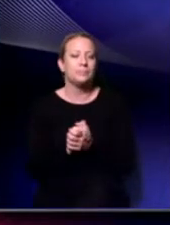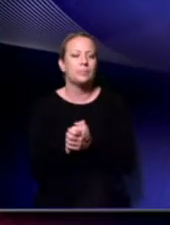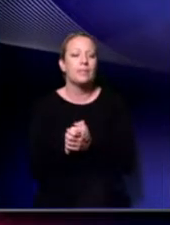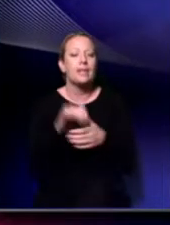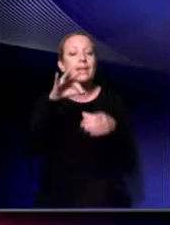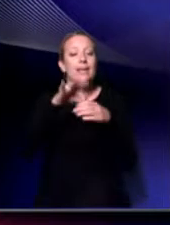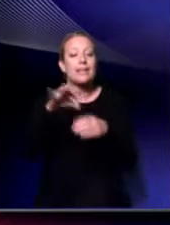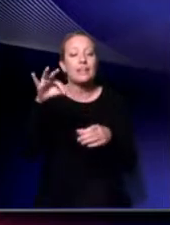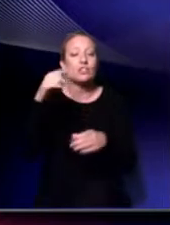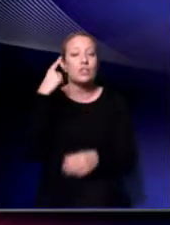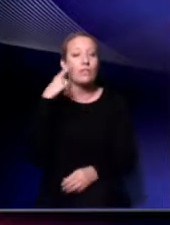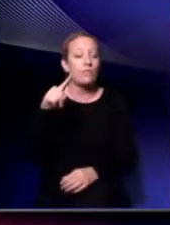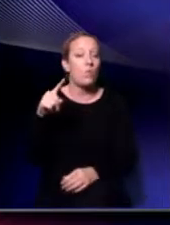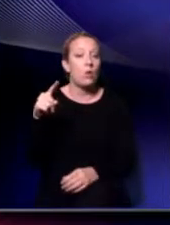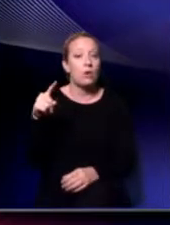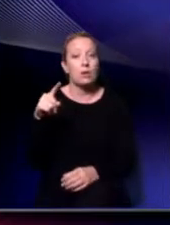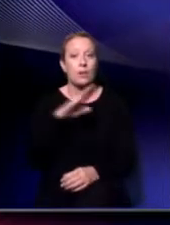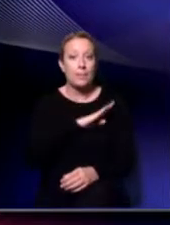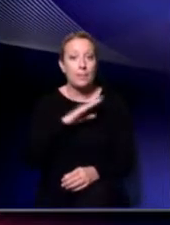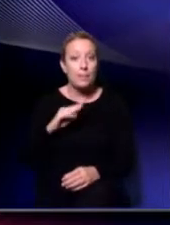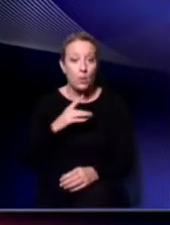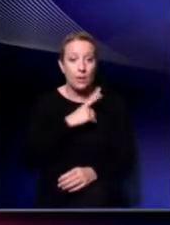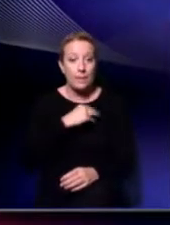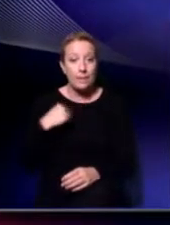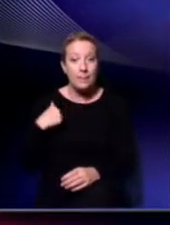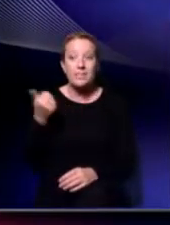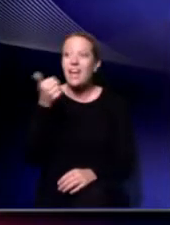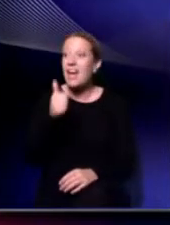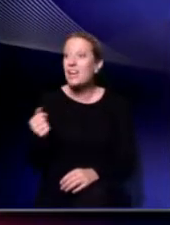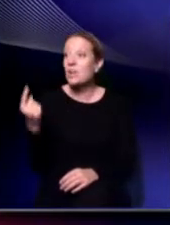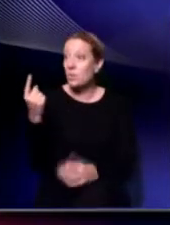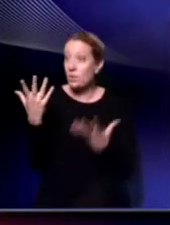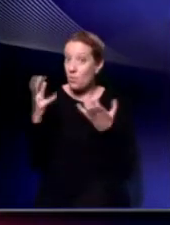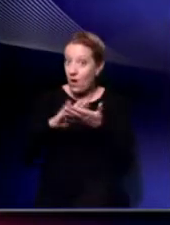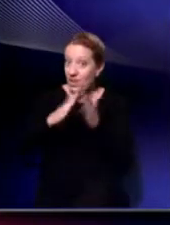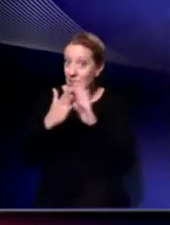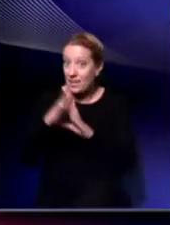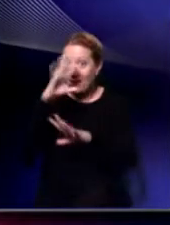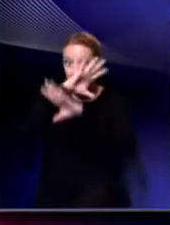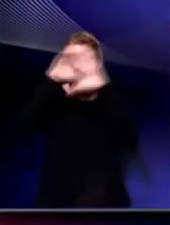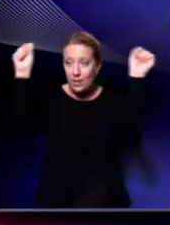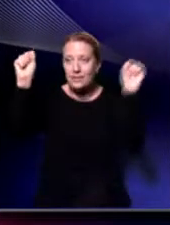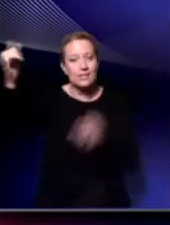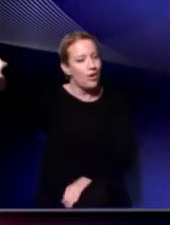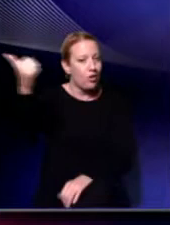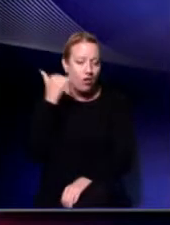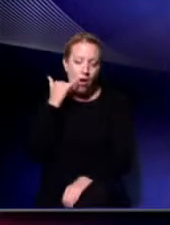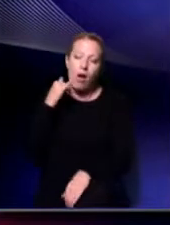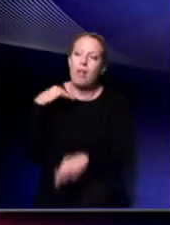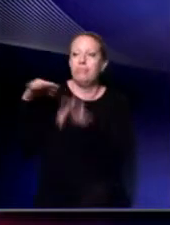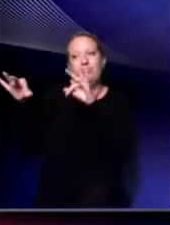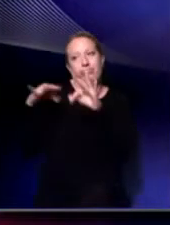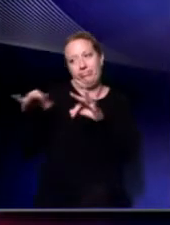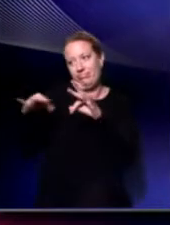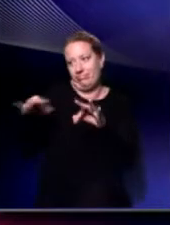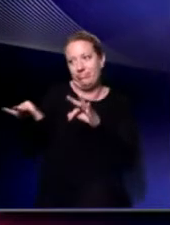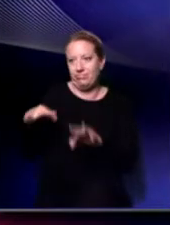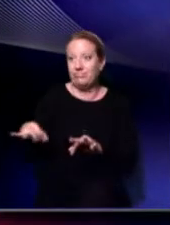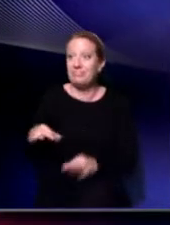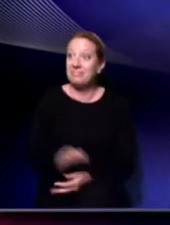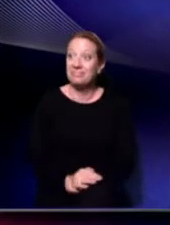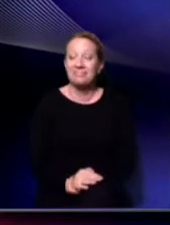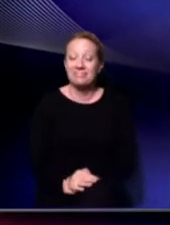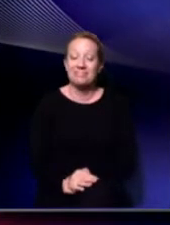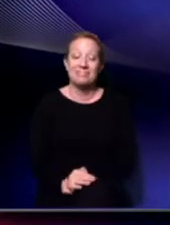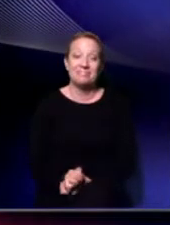officers, if somebody's interested in serving as president, give me a call. I can tell you what it entails, and we can kind of go from there.